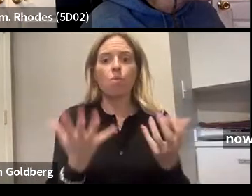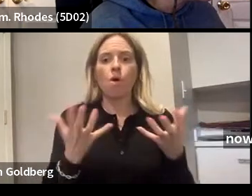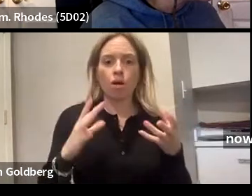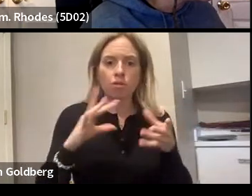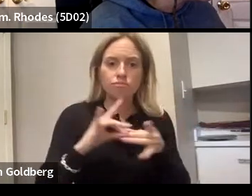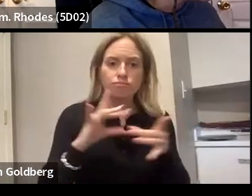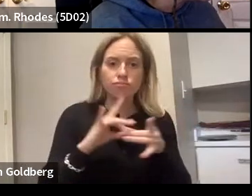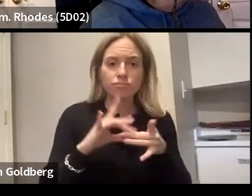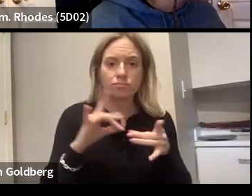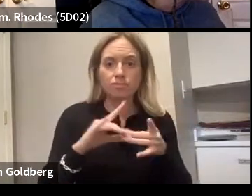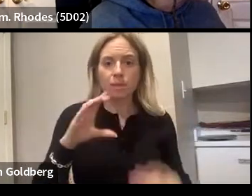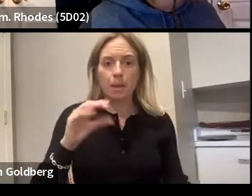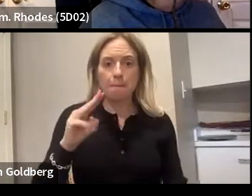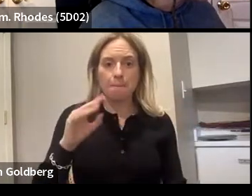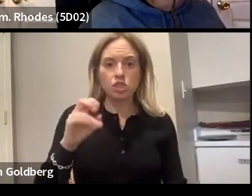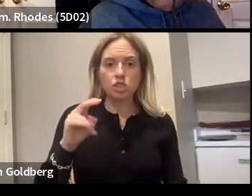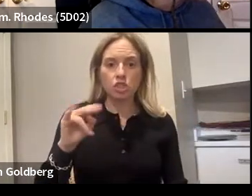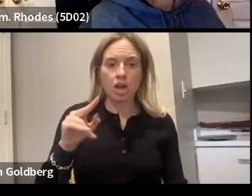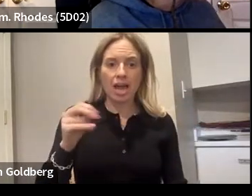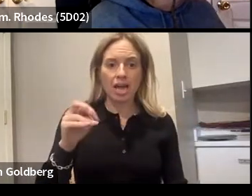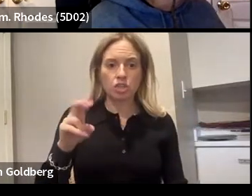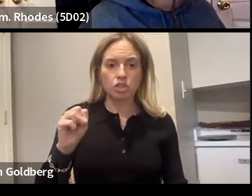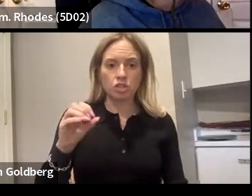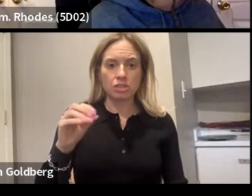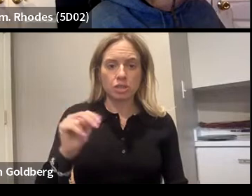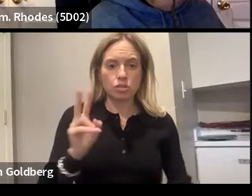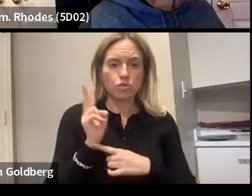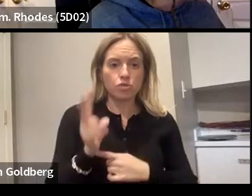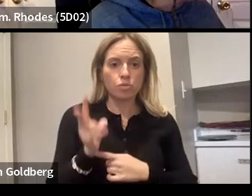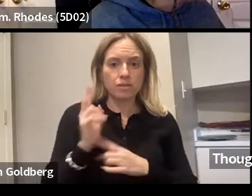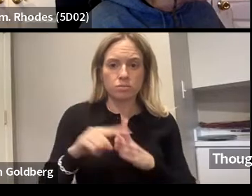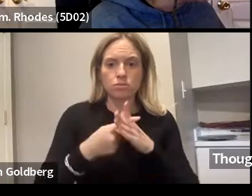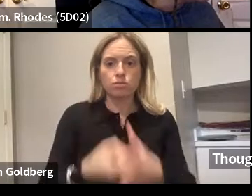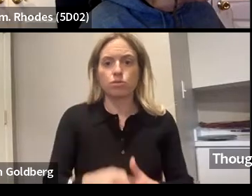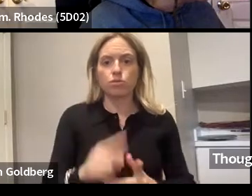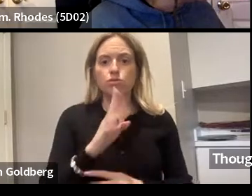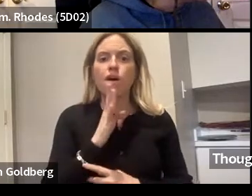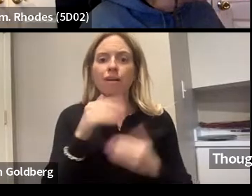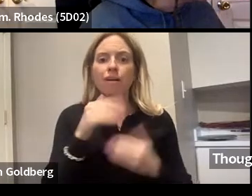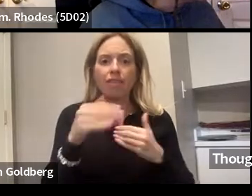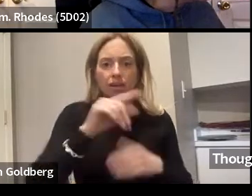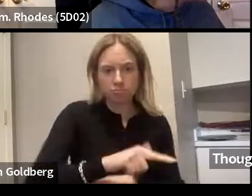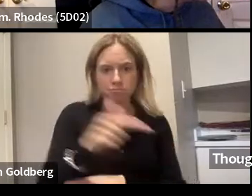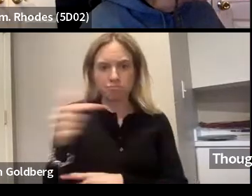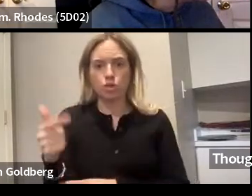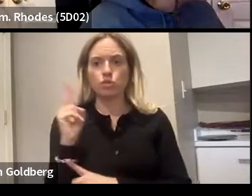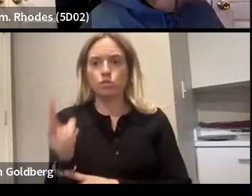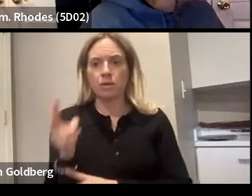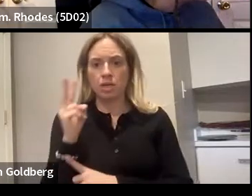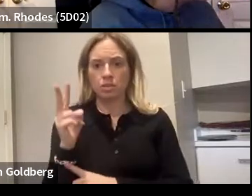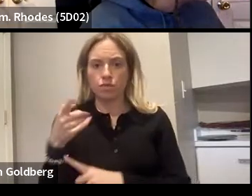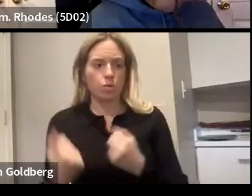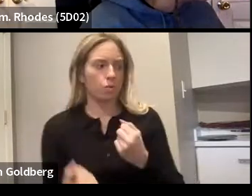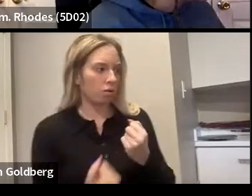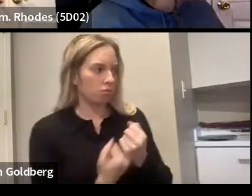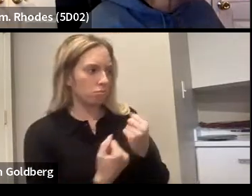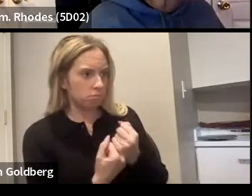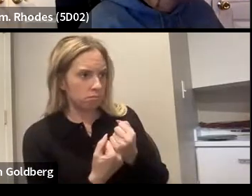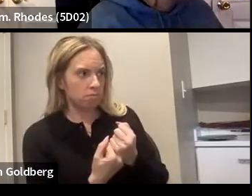Commissioner Henderson has something to say. We're going to give her 2 minutes to speak, and then you will get 1 minute to rebut. Thank you, parliamentarian.